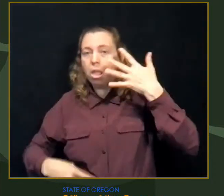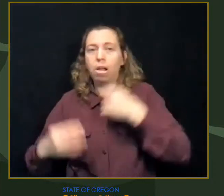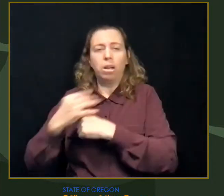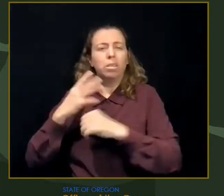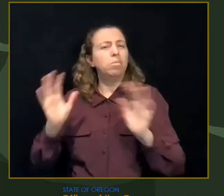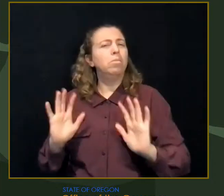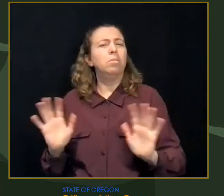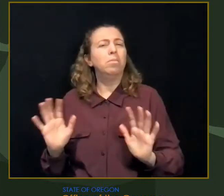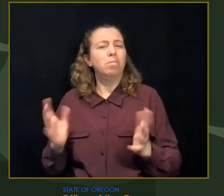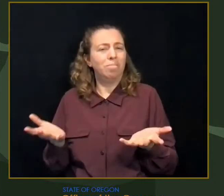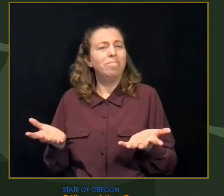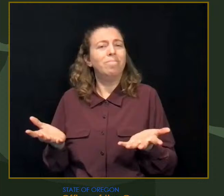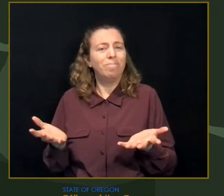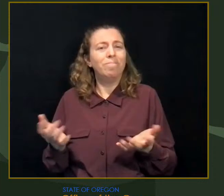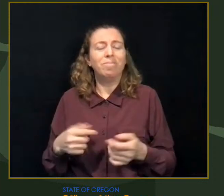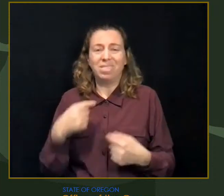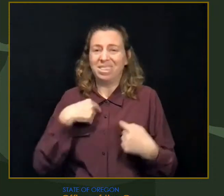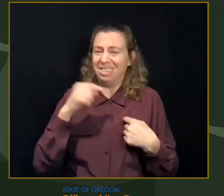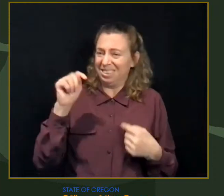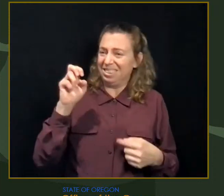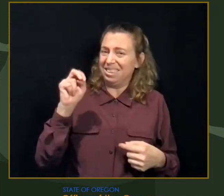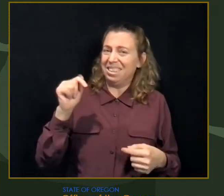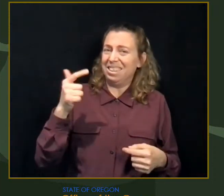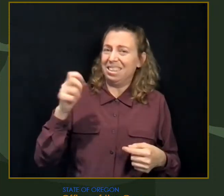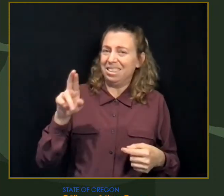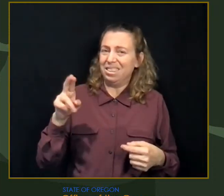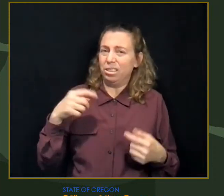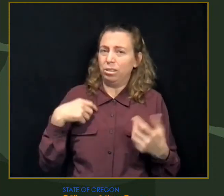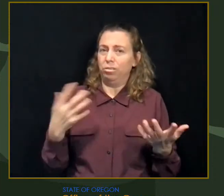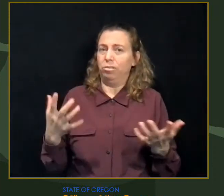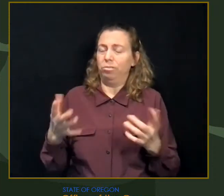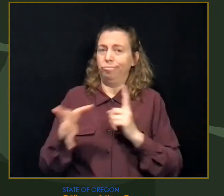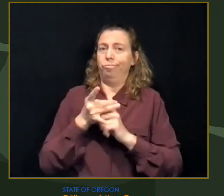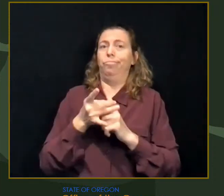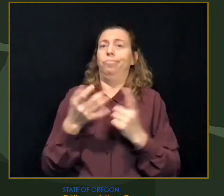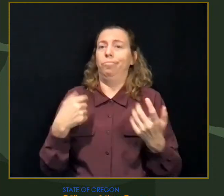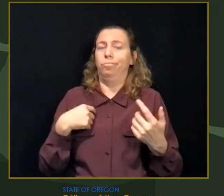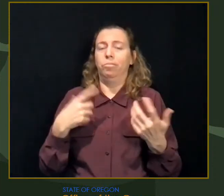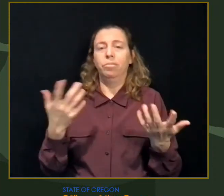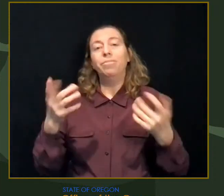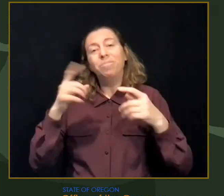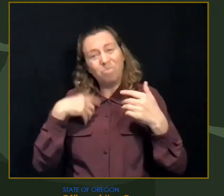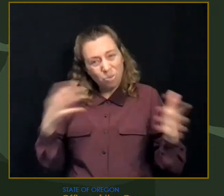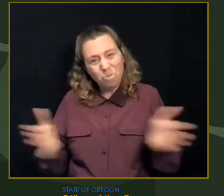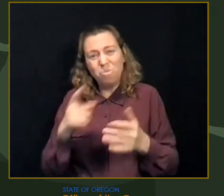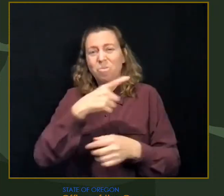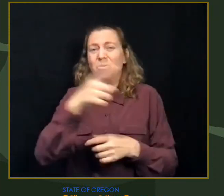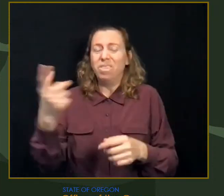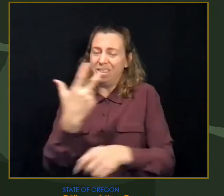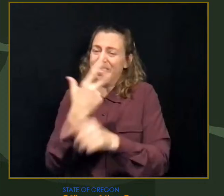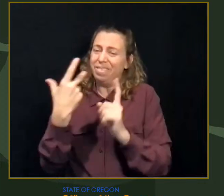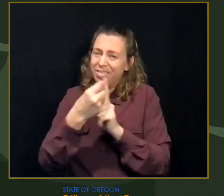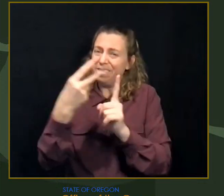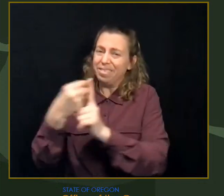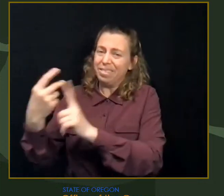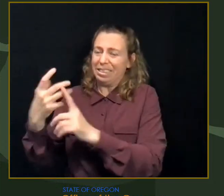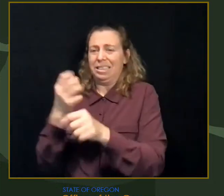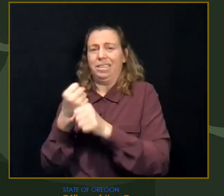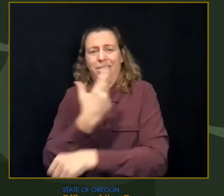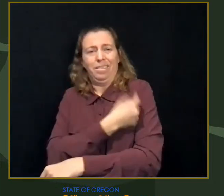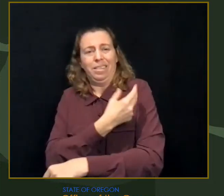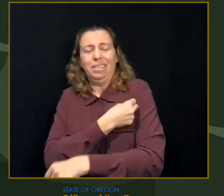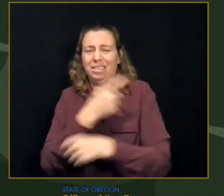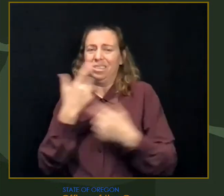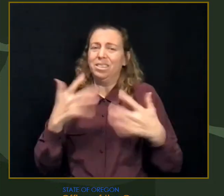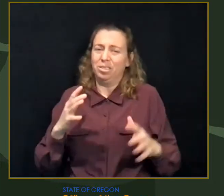urge other teenagers to get the vaccine as well because this can happen to you. And in my opinion, COVID is a very